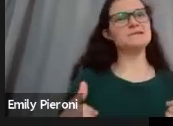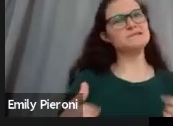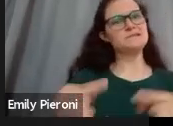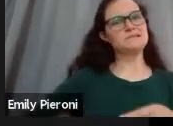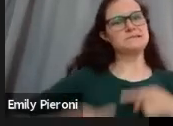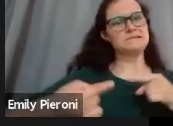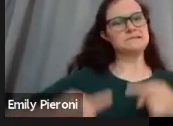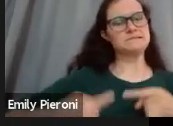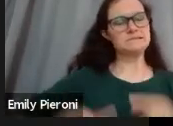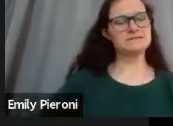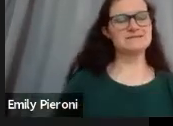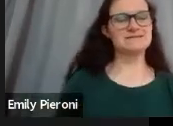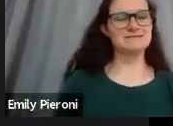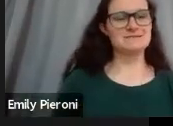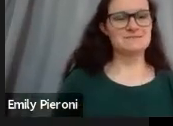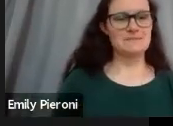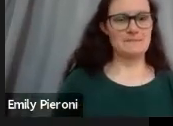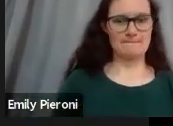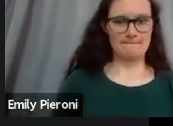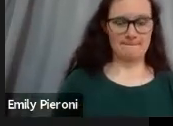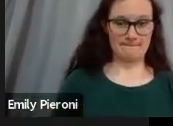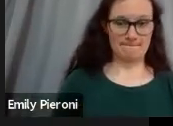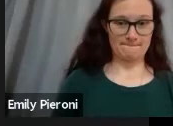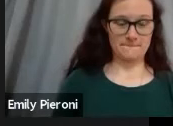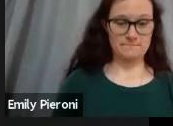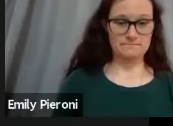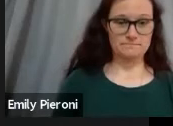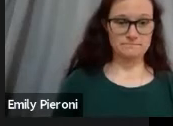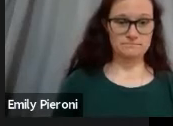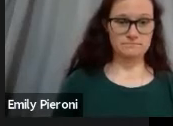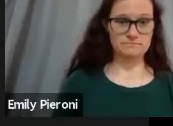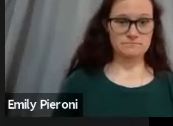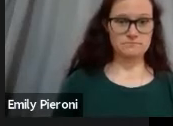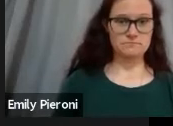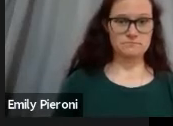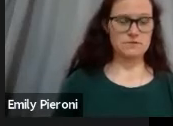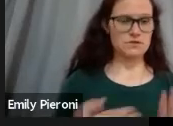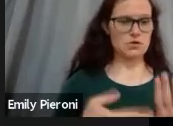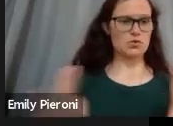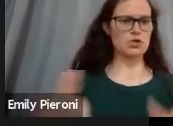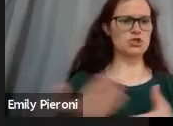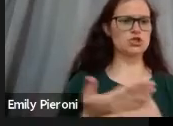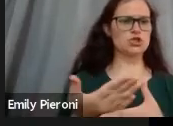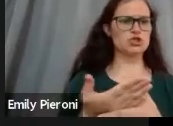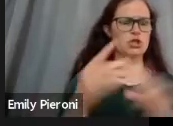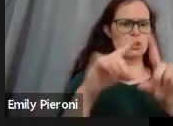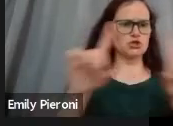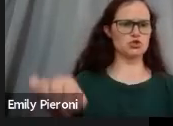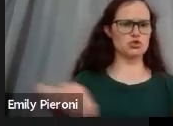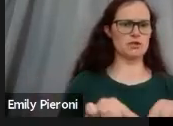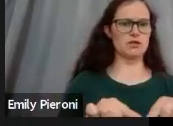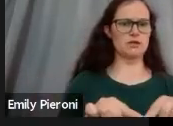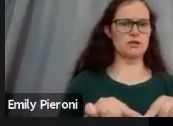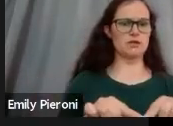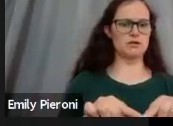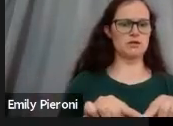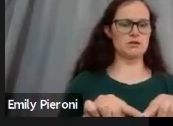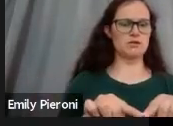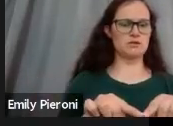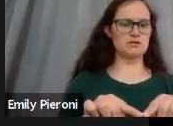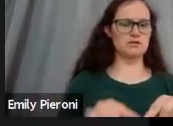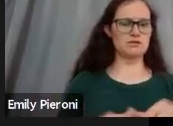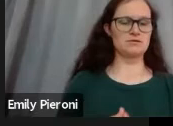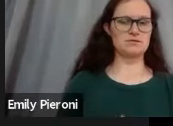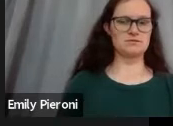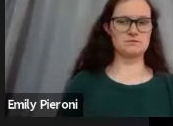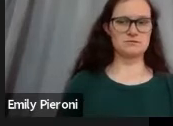My God. So exit out of the share screen. Okay, I'm trying to get down there to,